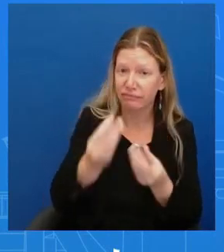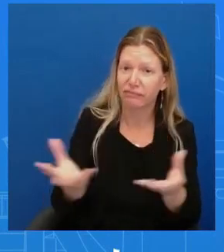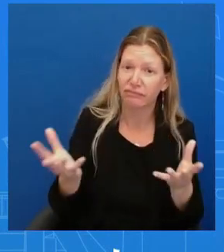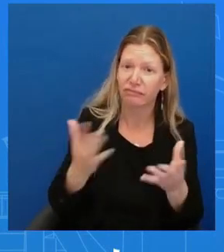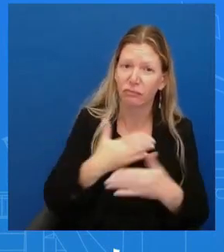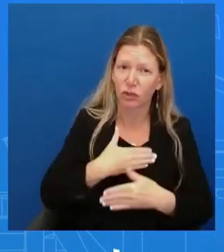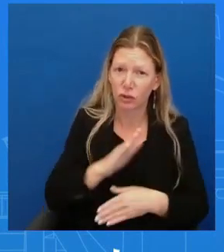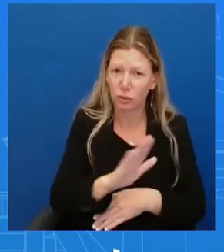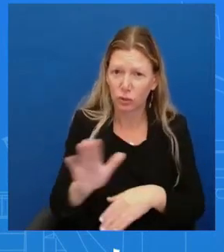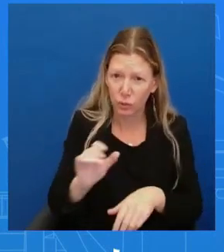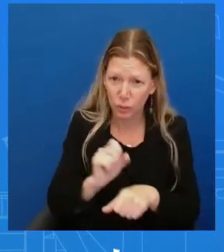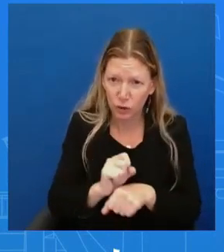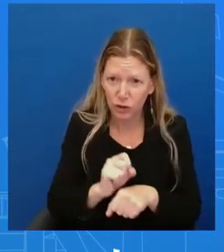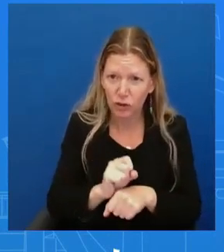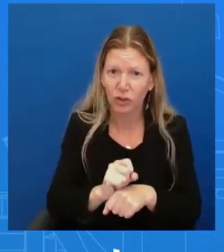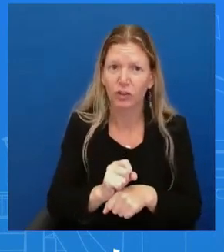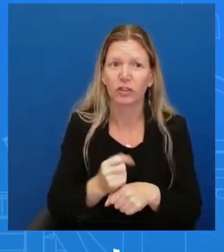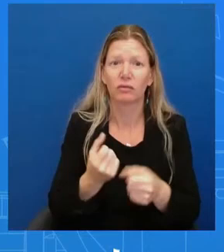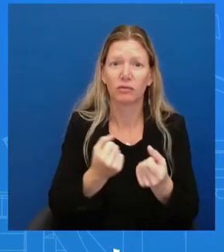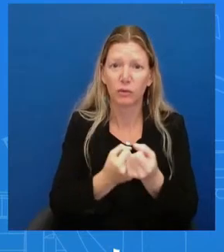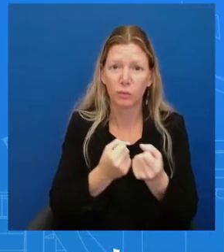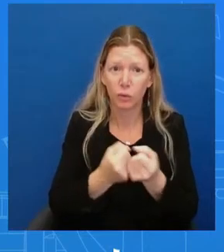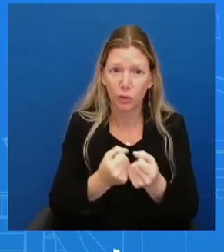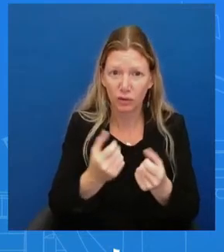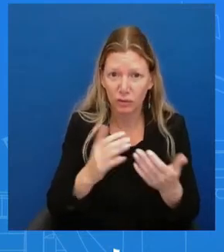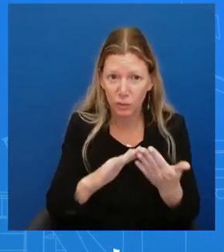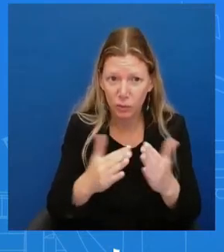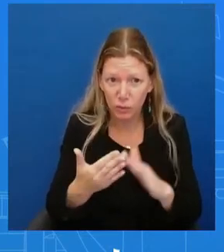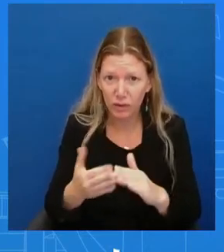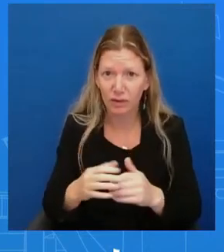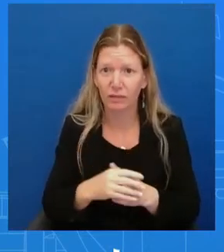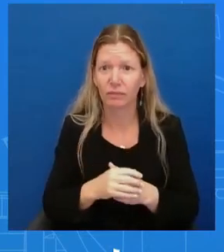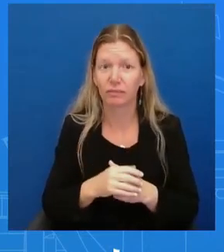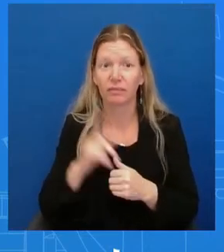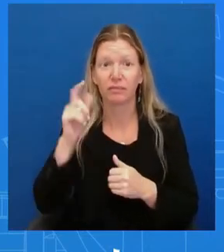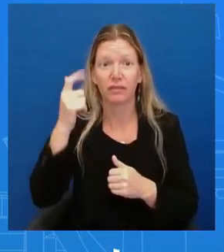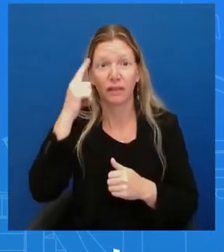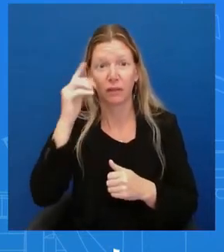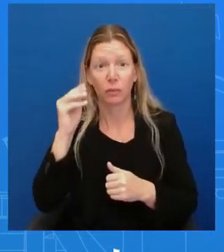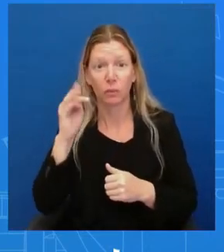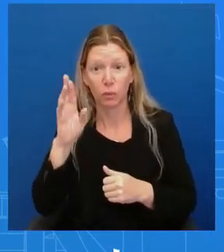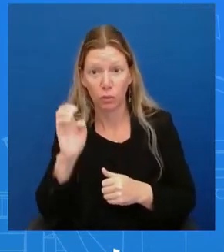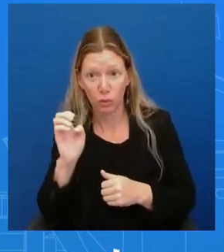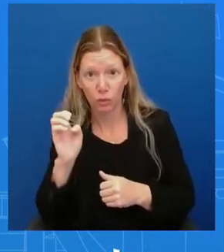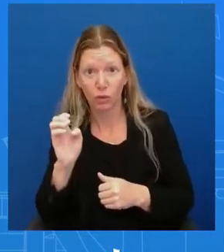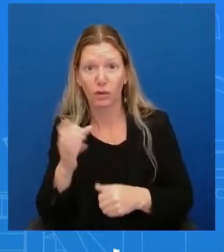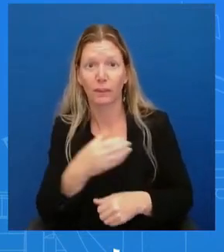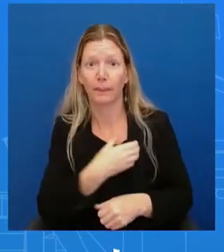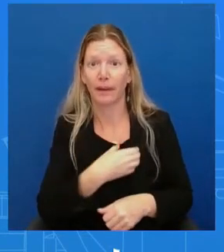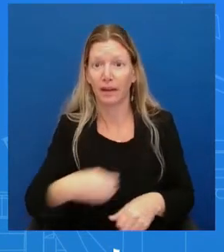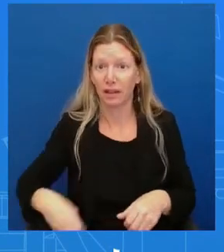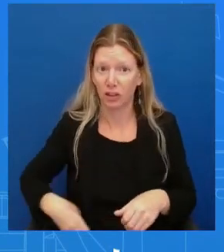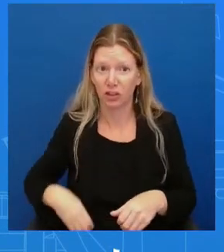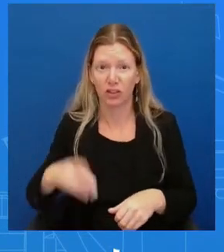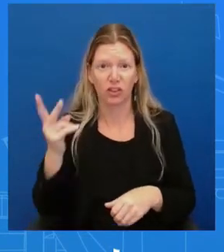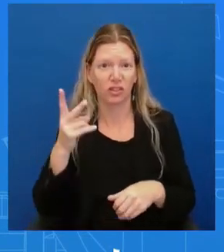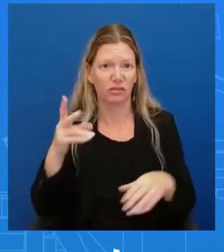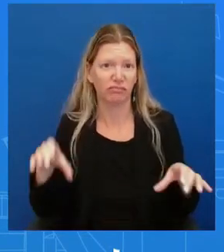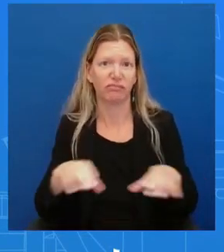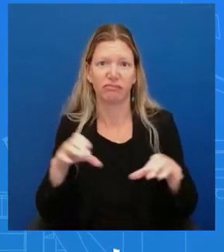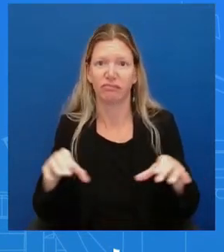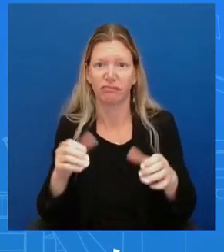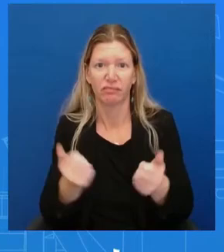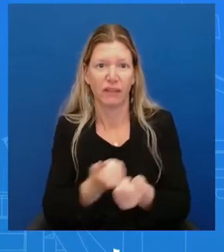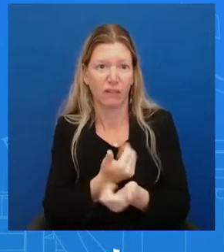community. We've seen Governor Moore, we've seen the mayor do everything that they can for the community in this time. And so the president wants to be